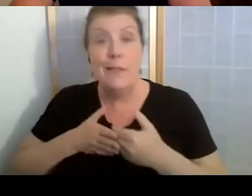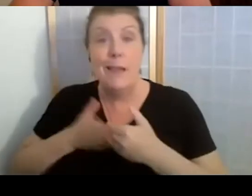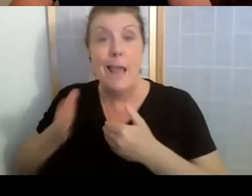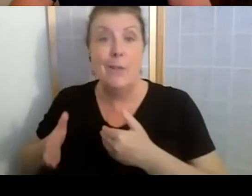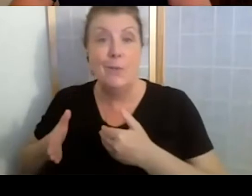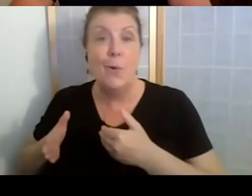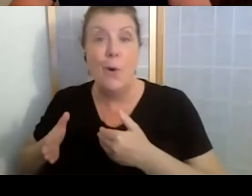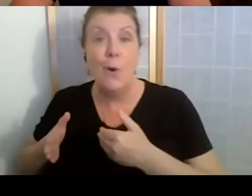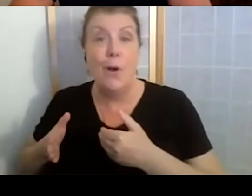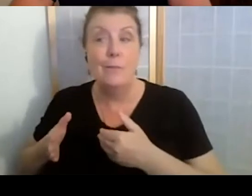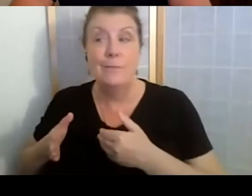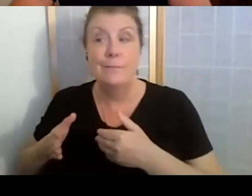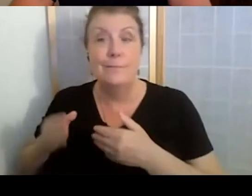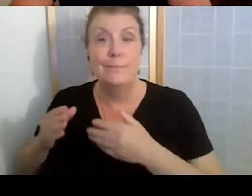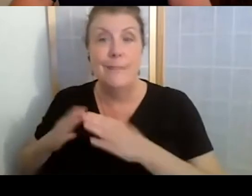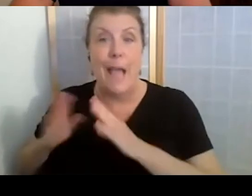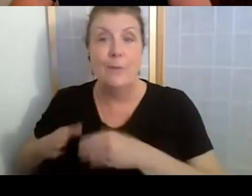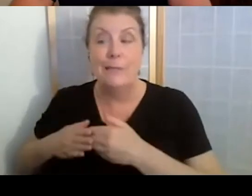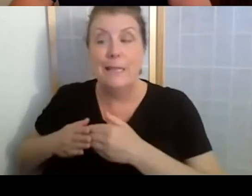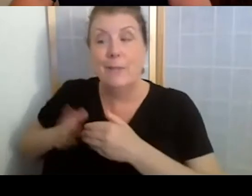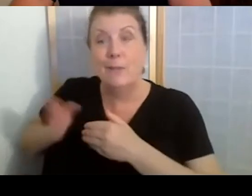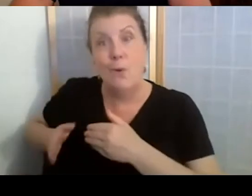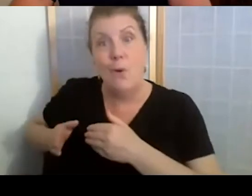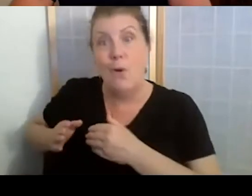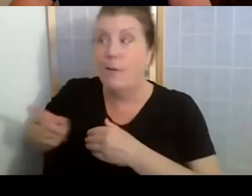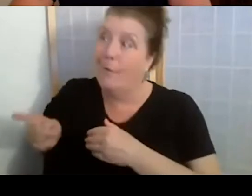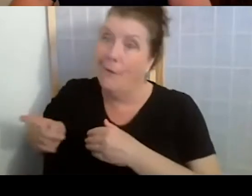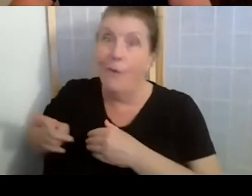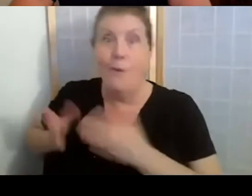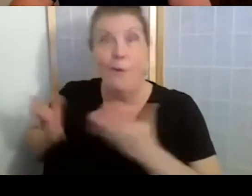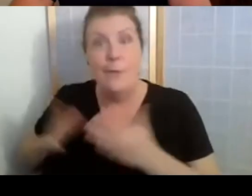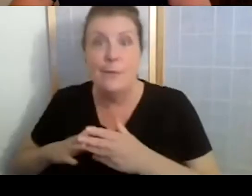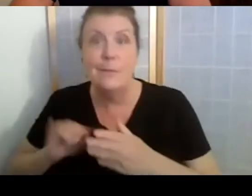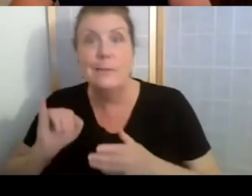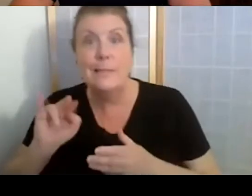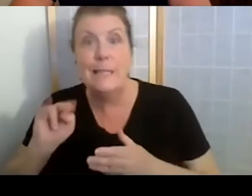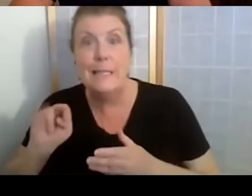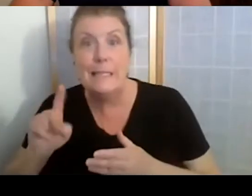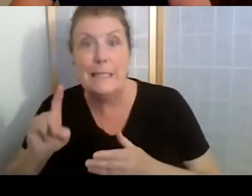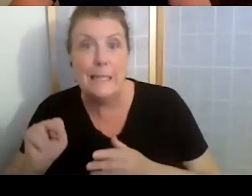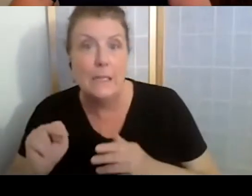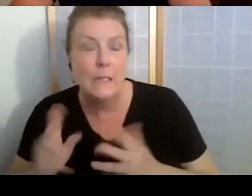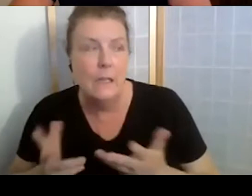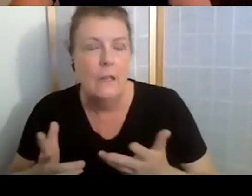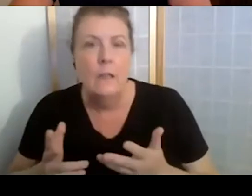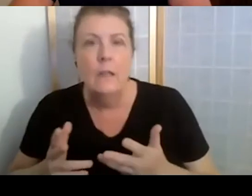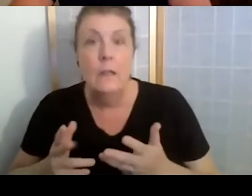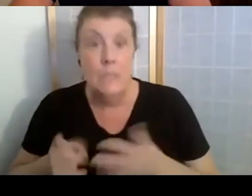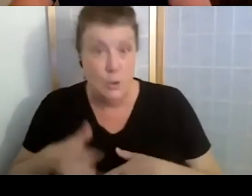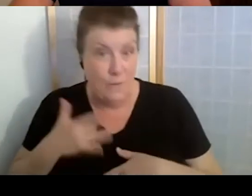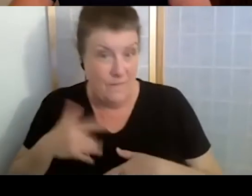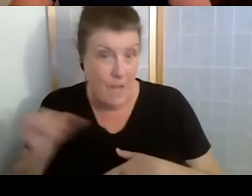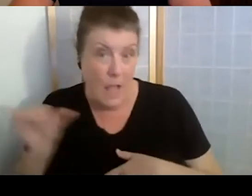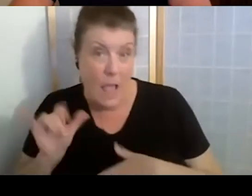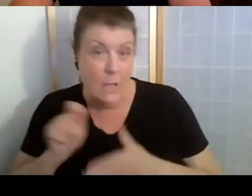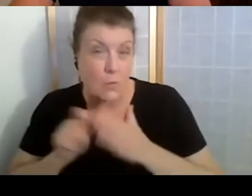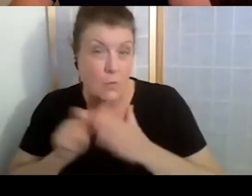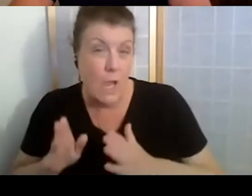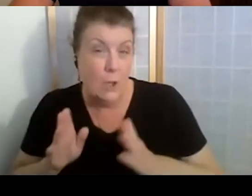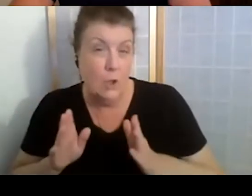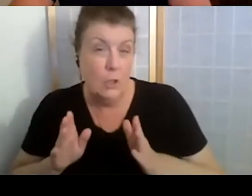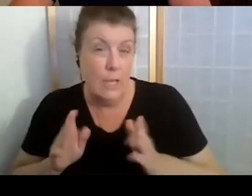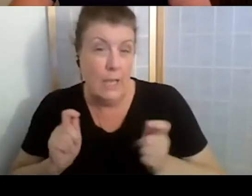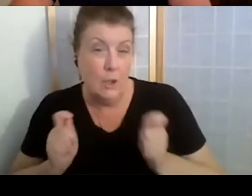You know, and so did you, in your experience of it as writers, did you also feel a shifting of power? And is that happening to you as